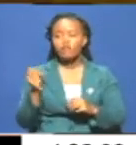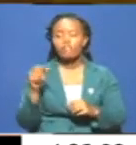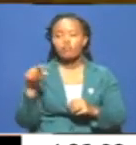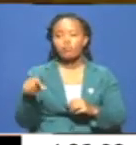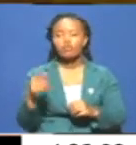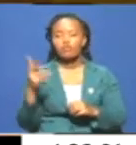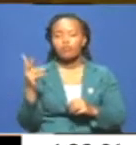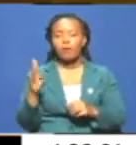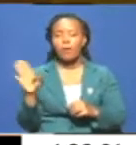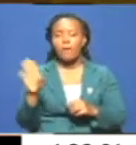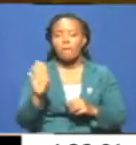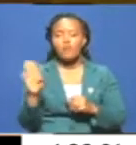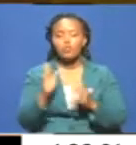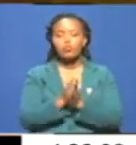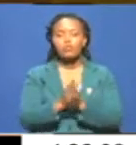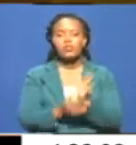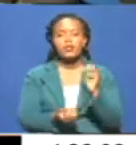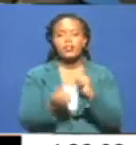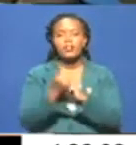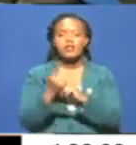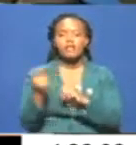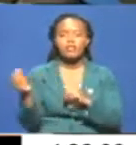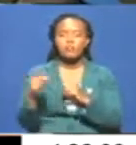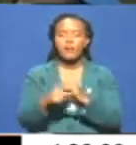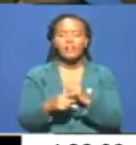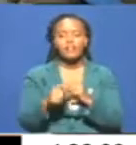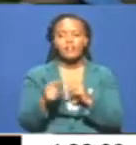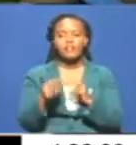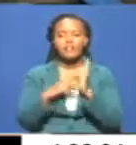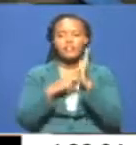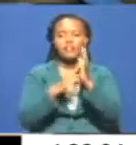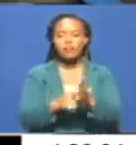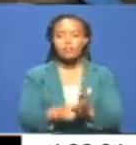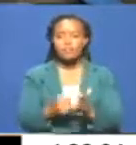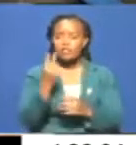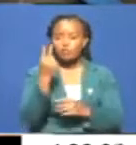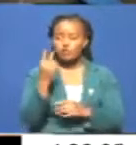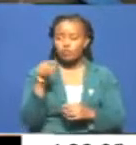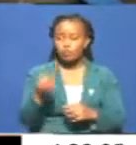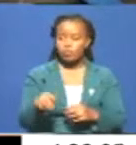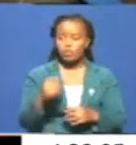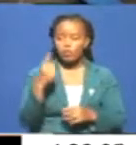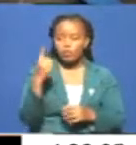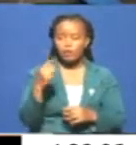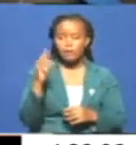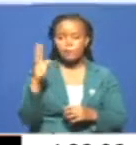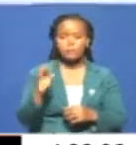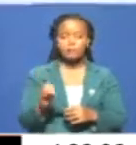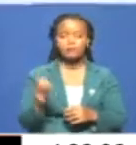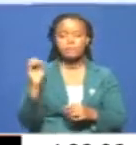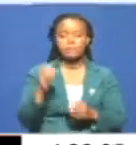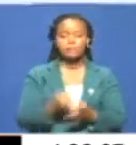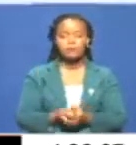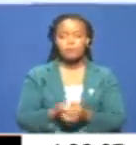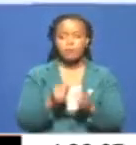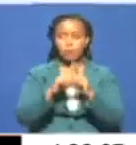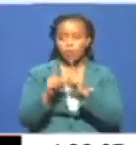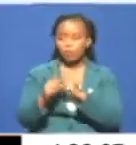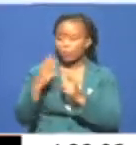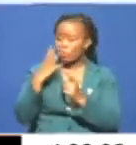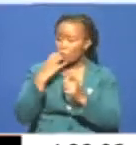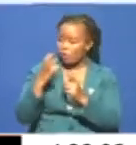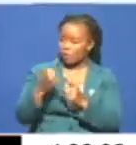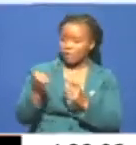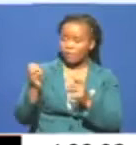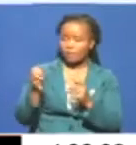the 11 months to November, representing a 2.1% rise. Directorate of Horticulture head Benjamin